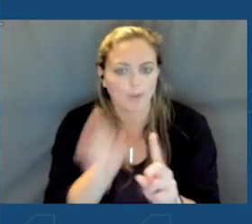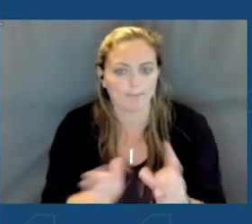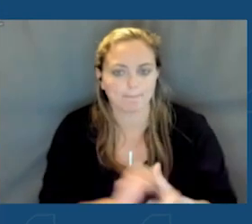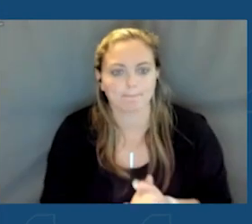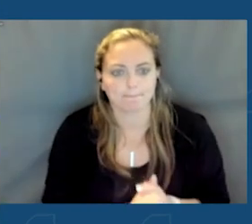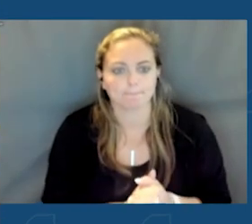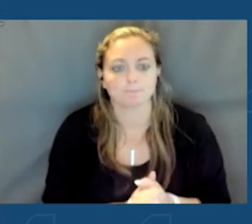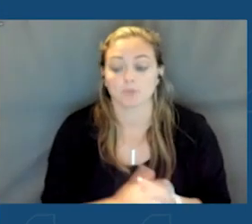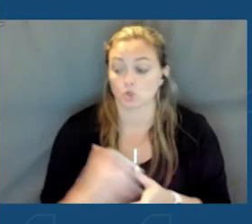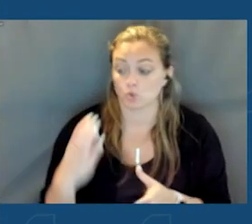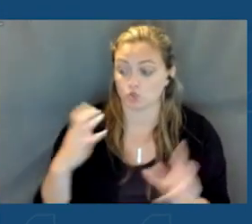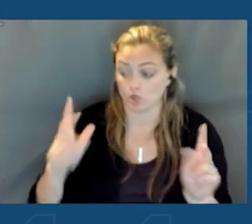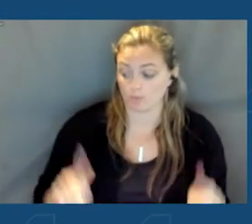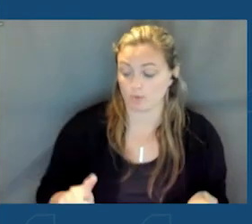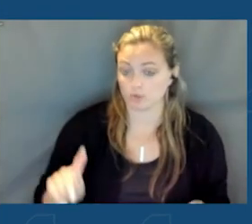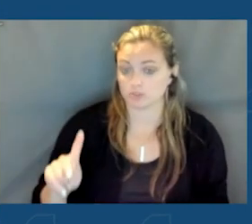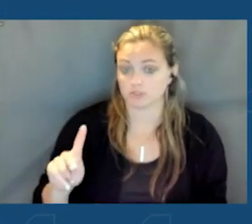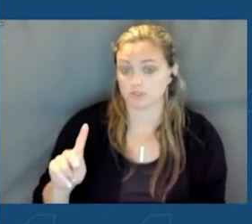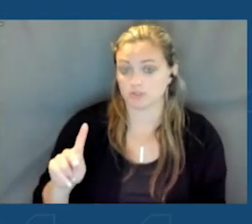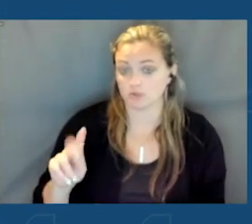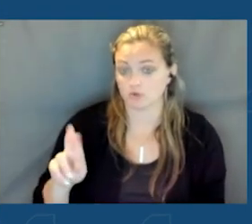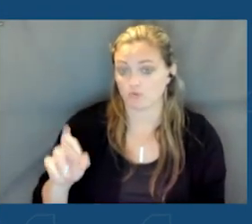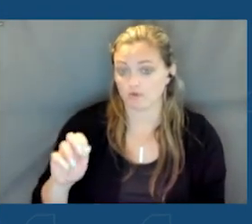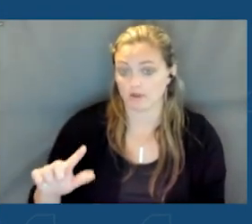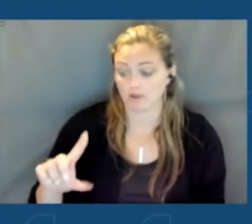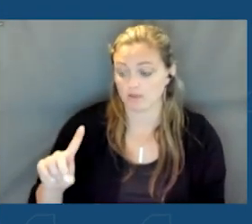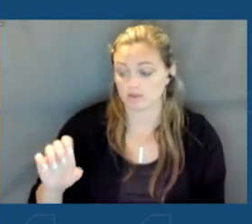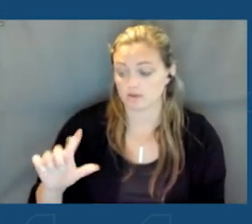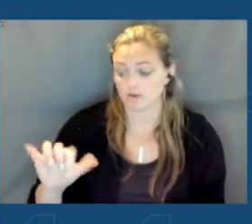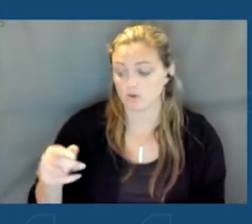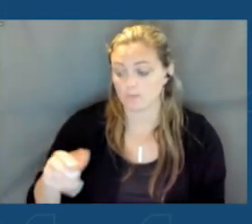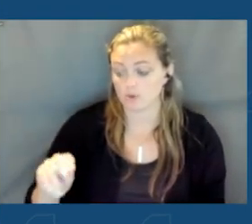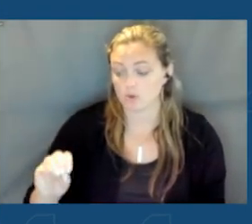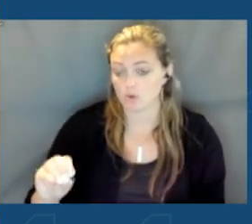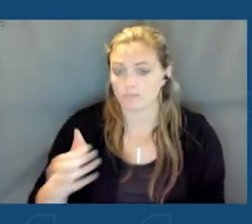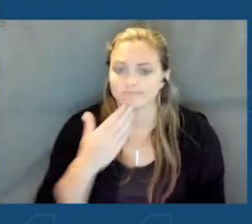Chairman Rafael DePino, thank you.